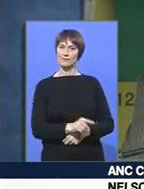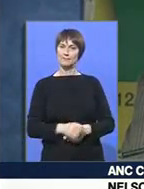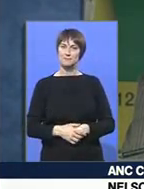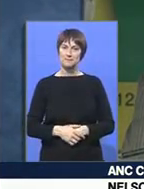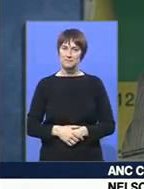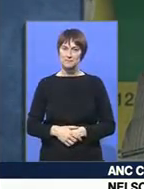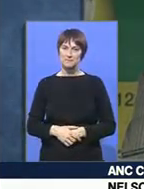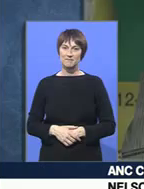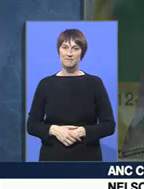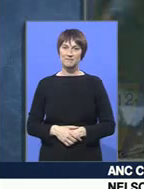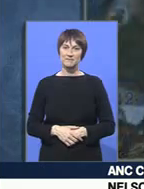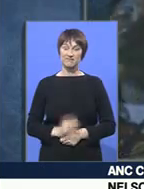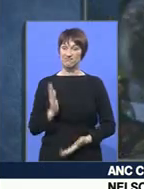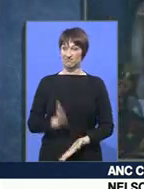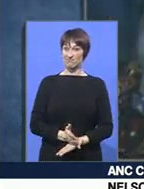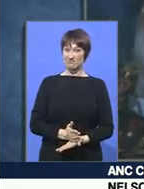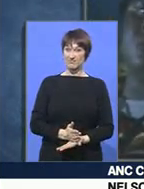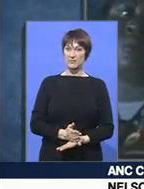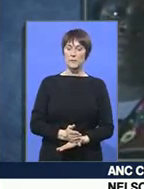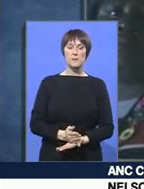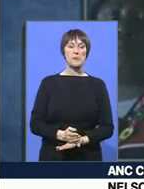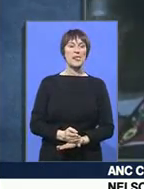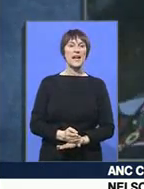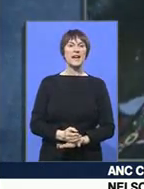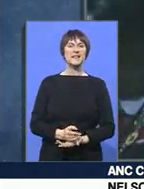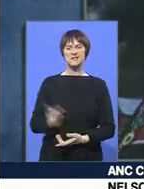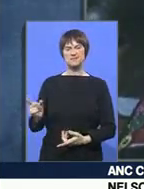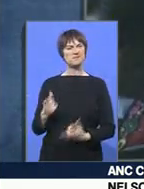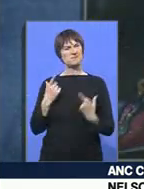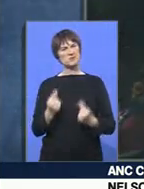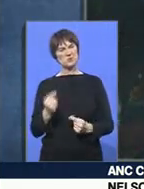Indeed, the brutality escalated,